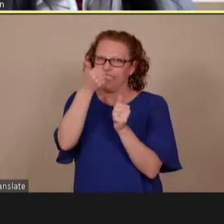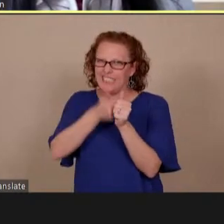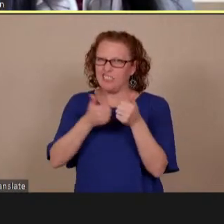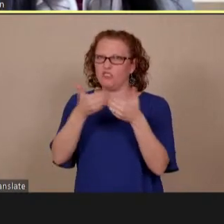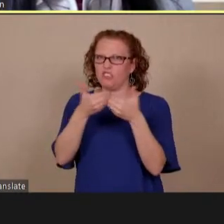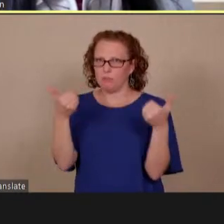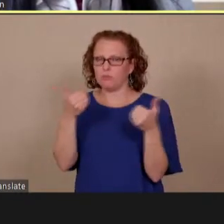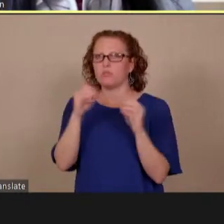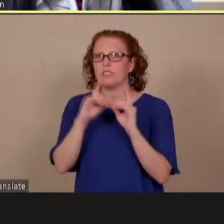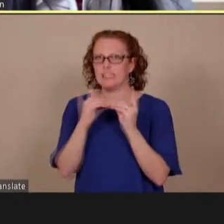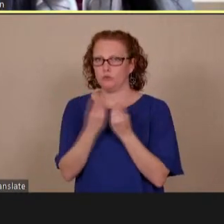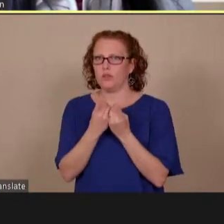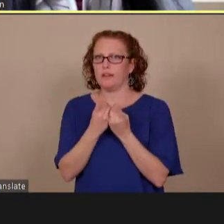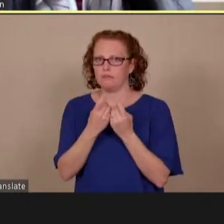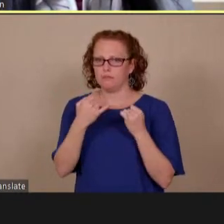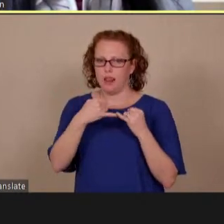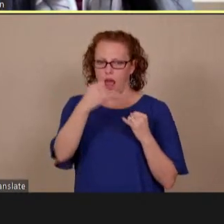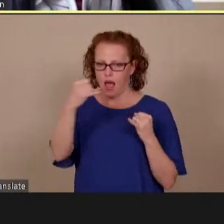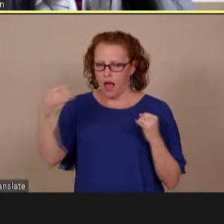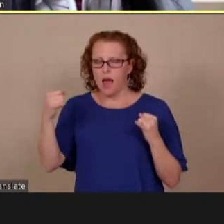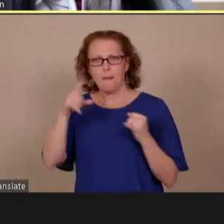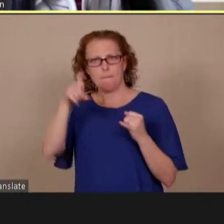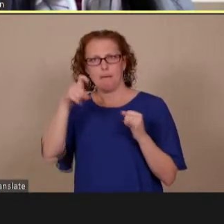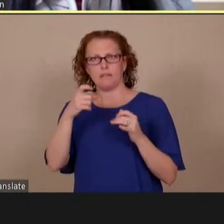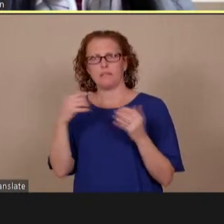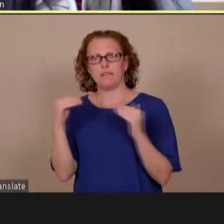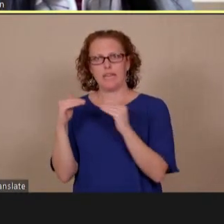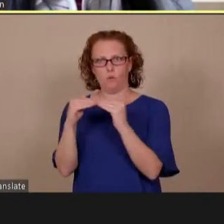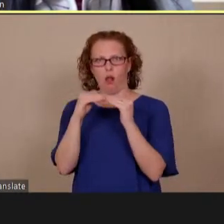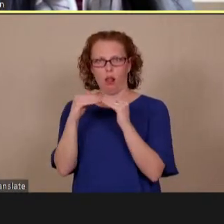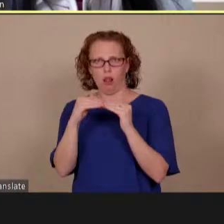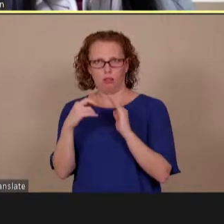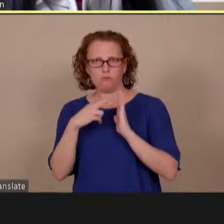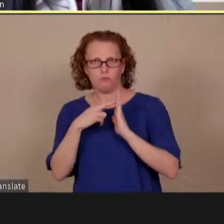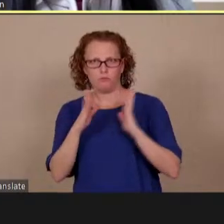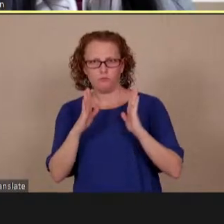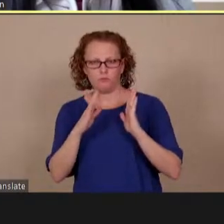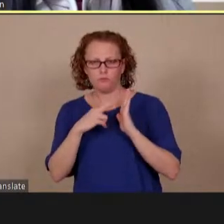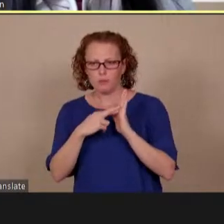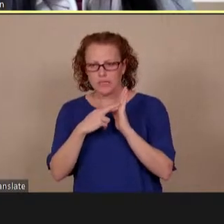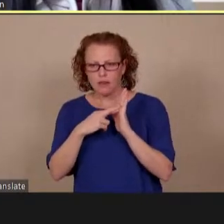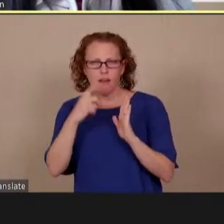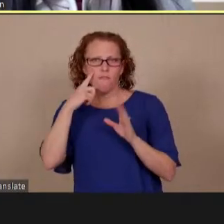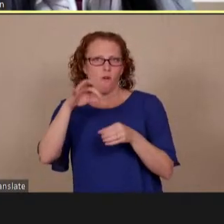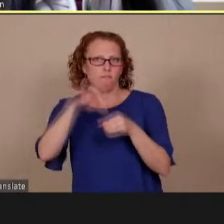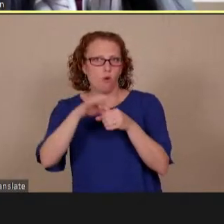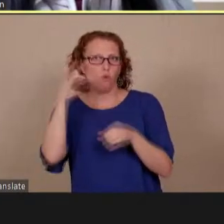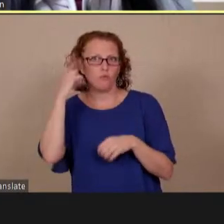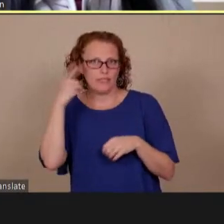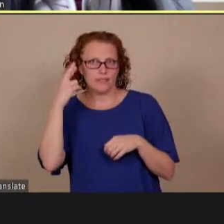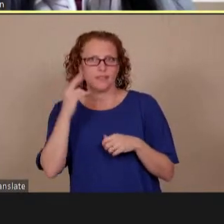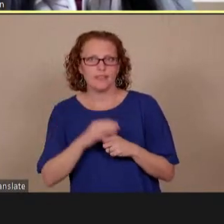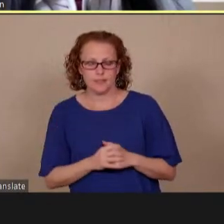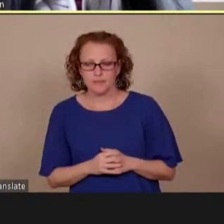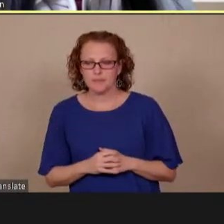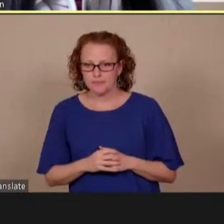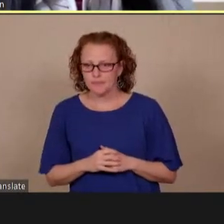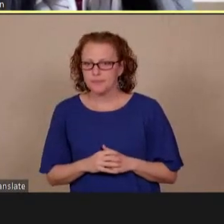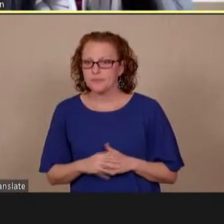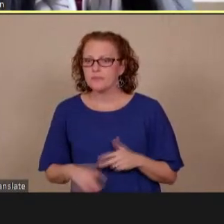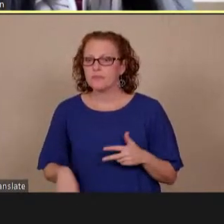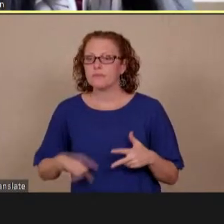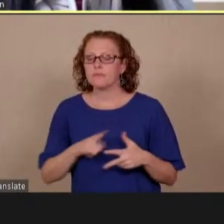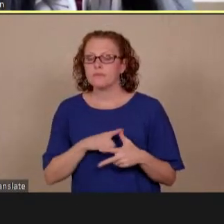where every district has equal representation for voting purposes. And under federal